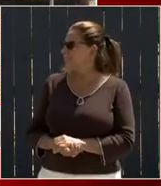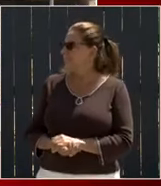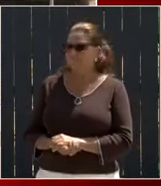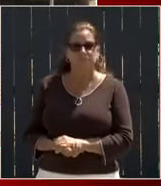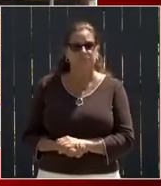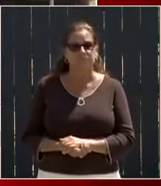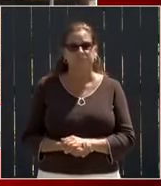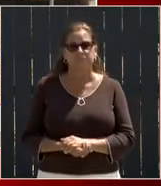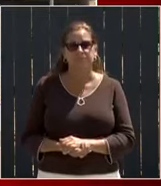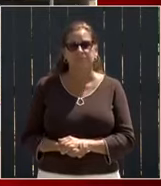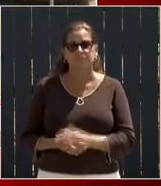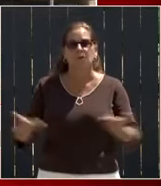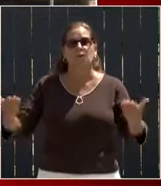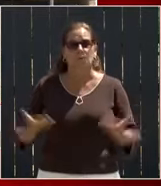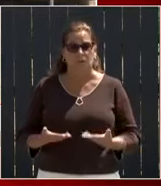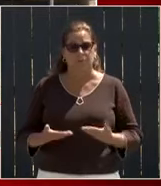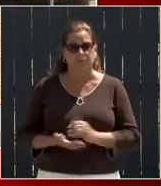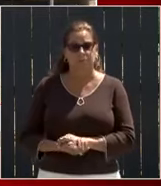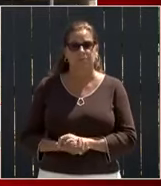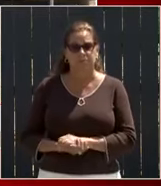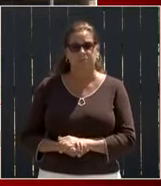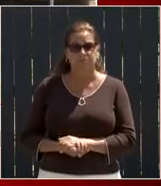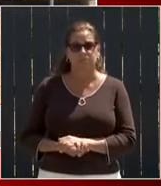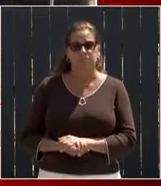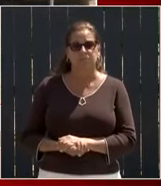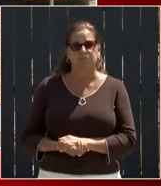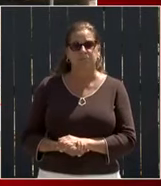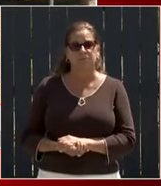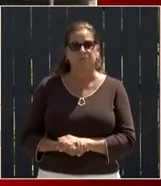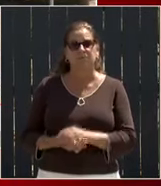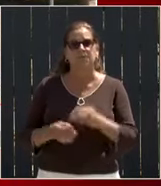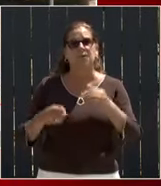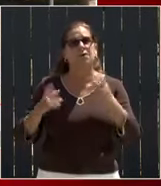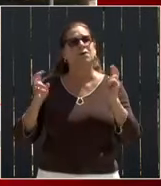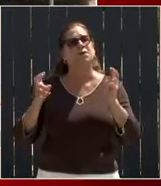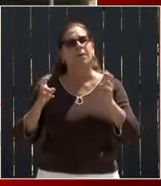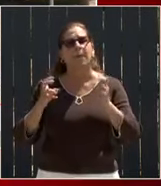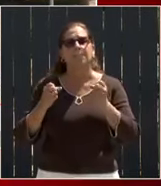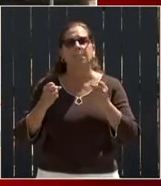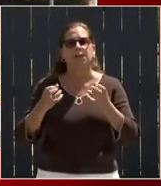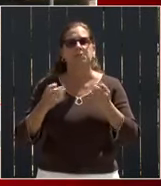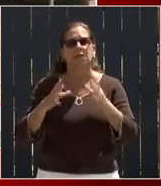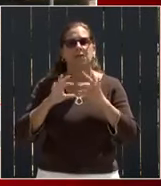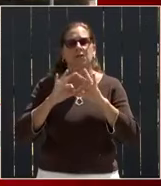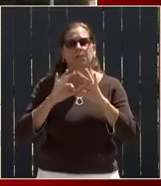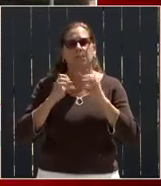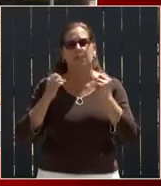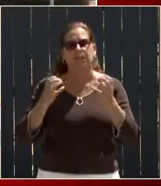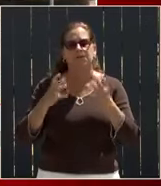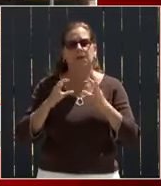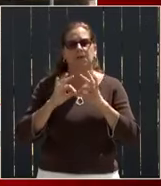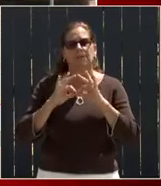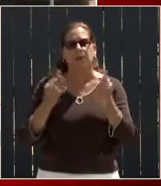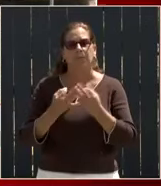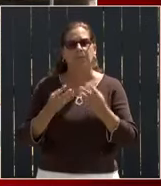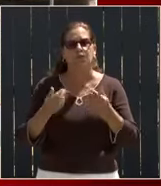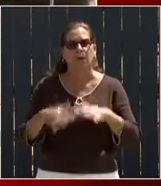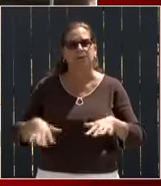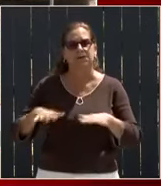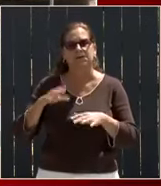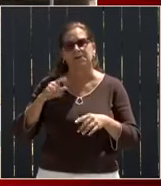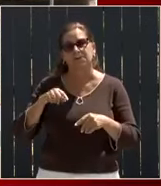And we welcomed the Crest, a multifamily property that opened to residents in April 2021. In March, we